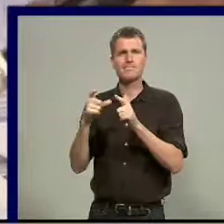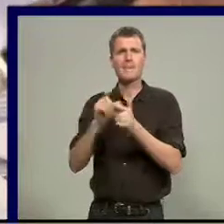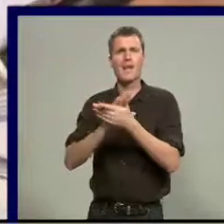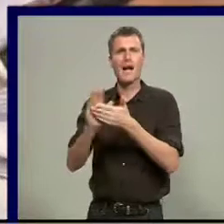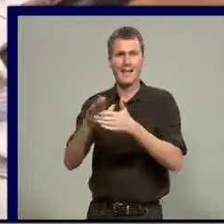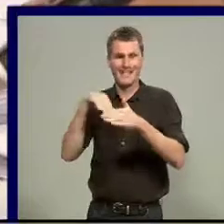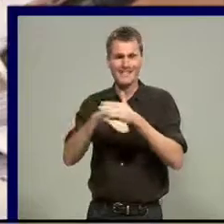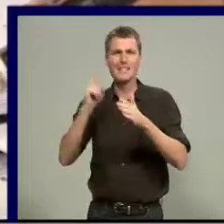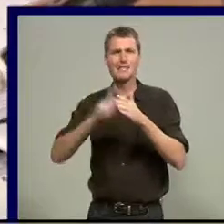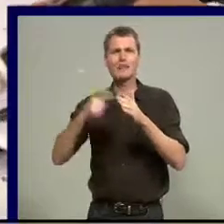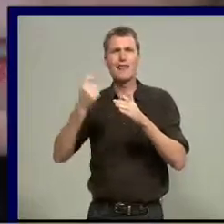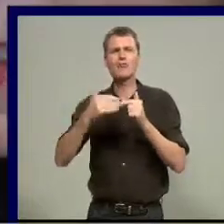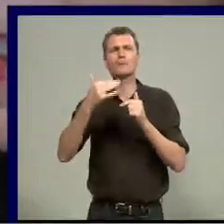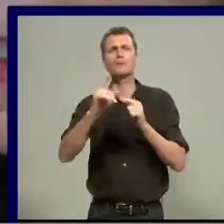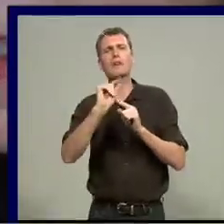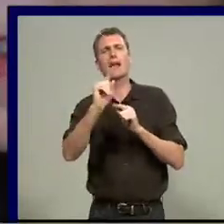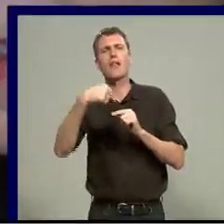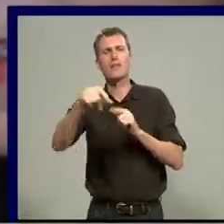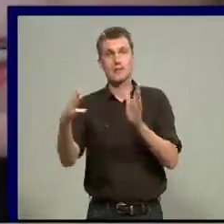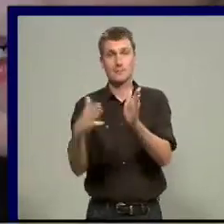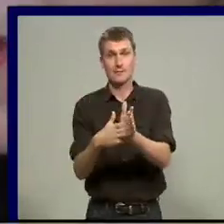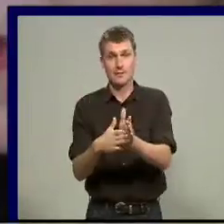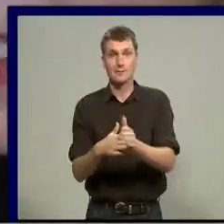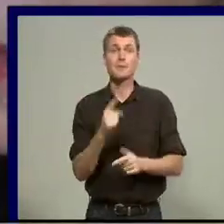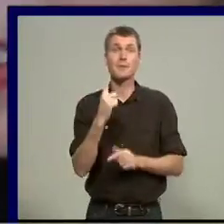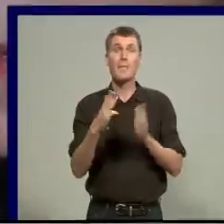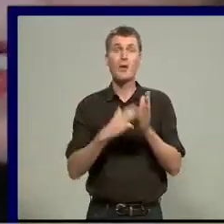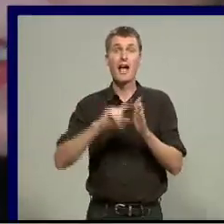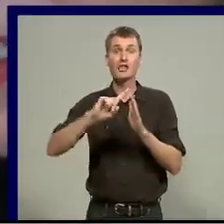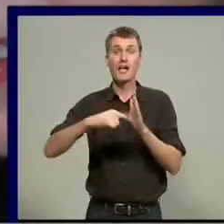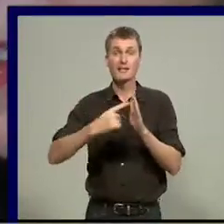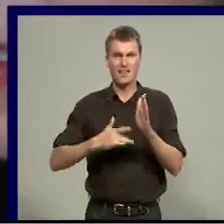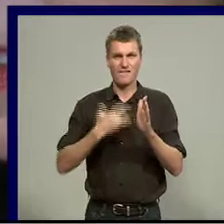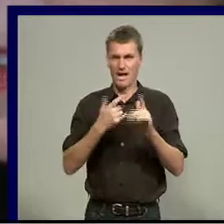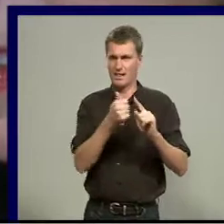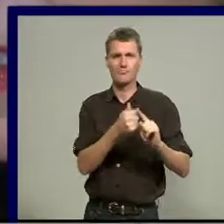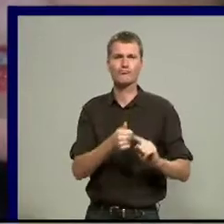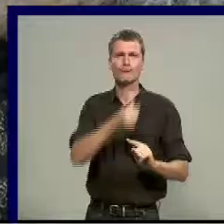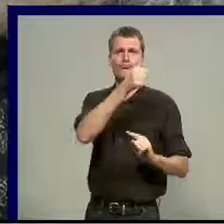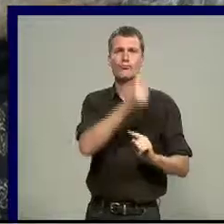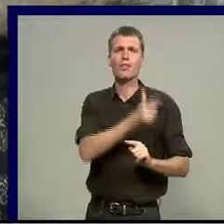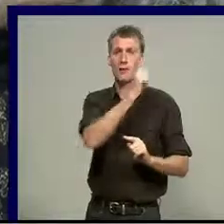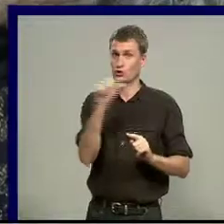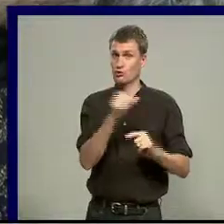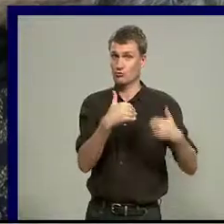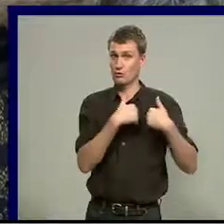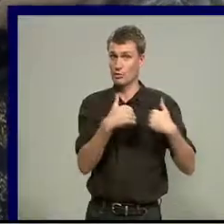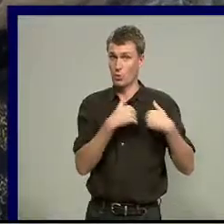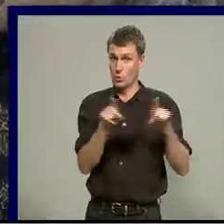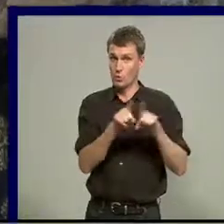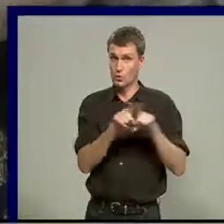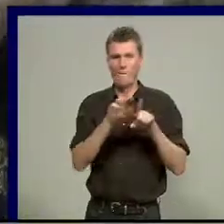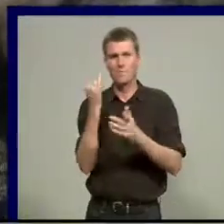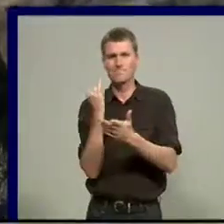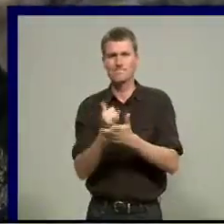hearings scheduled for later this month. But Marianne Jackson believes those higher up the food chain are also responsible for the faulty